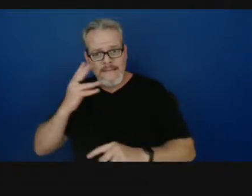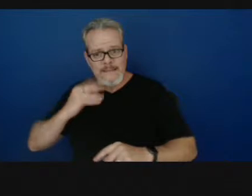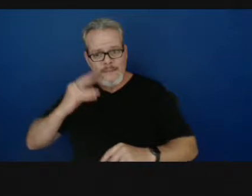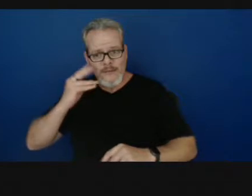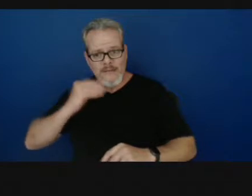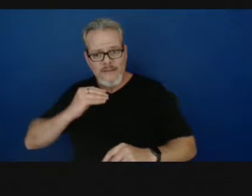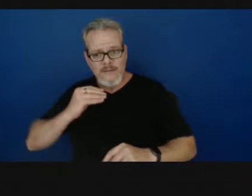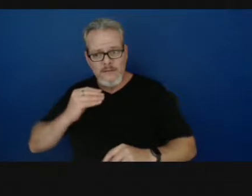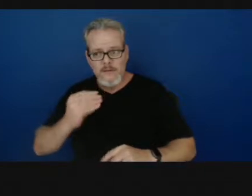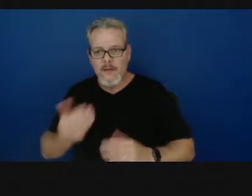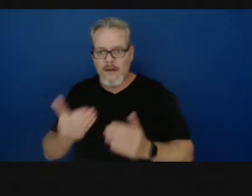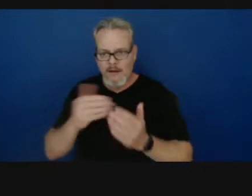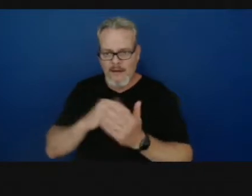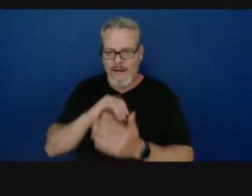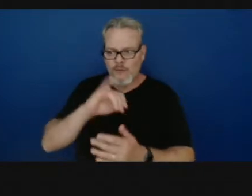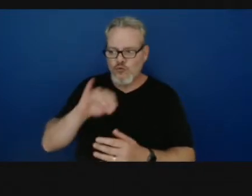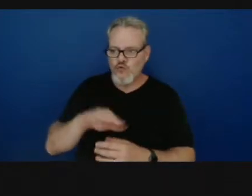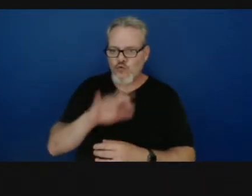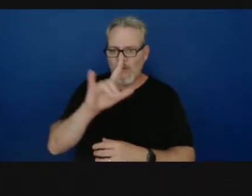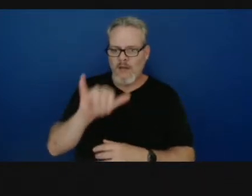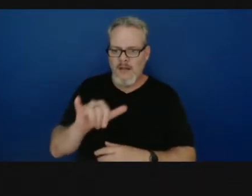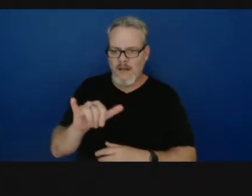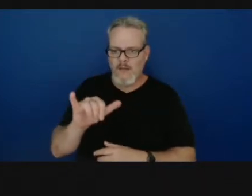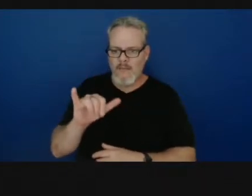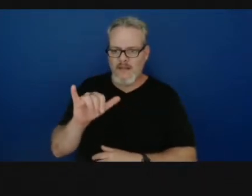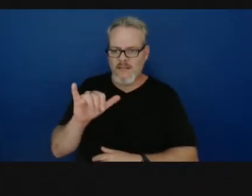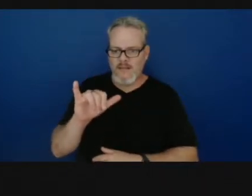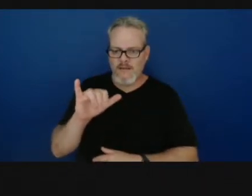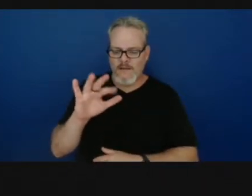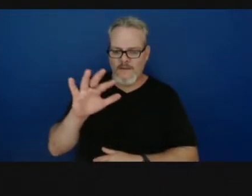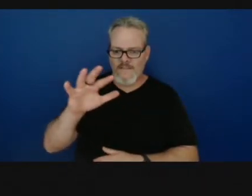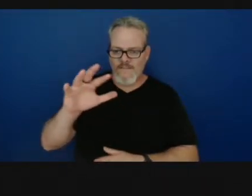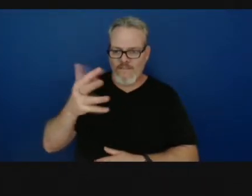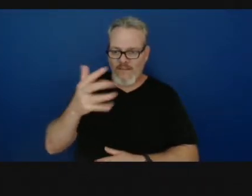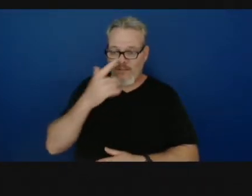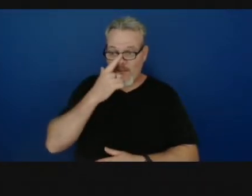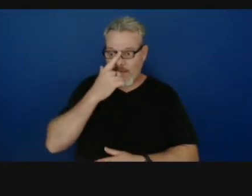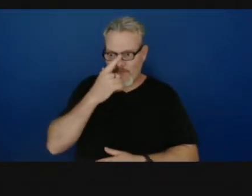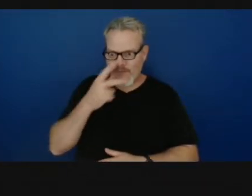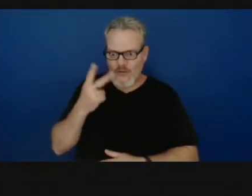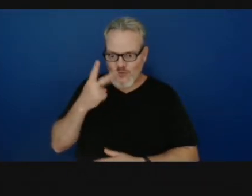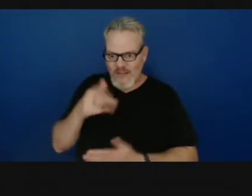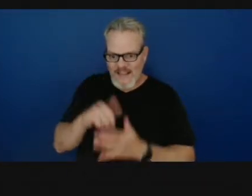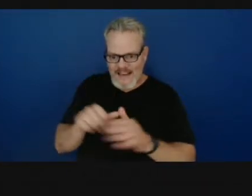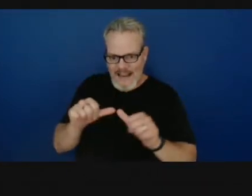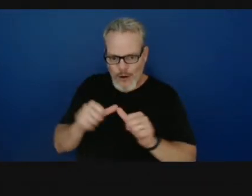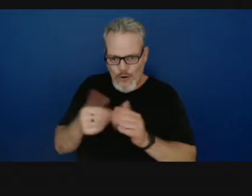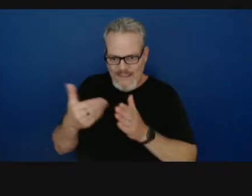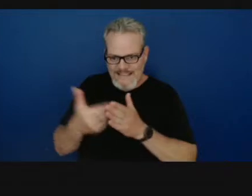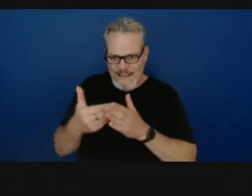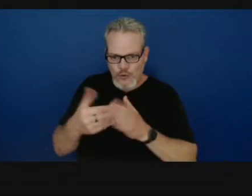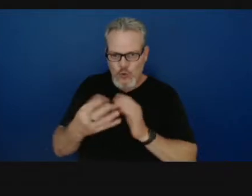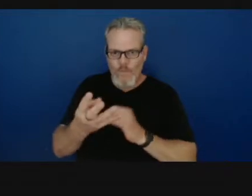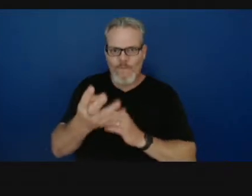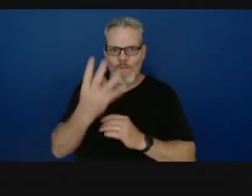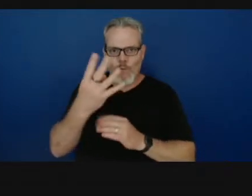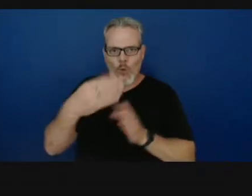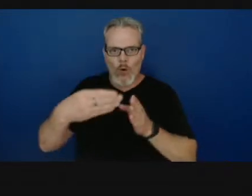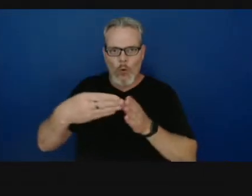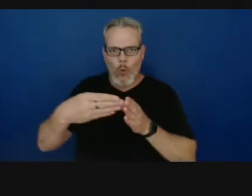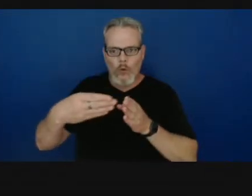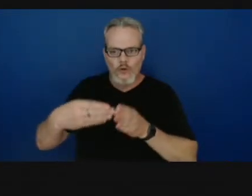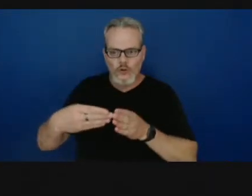we get another look at the bend the lava channel makes around Green Mountain down by Four Corners as it makes its way to Kapoho. This